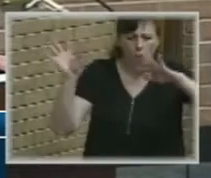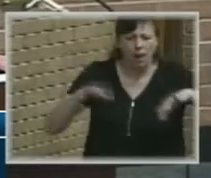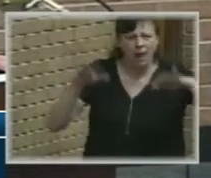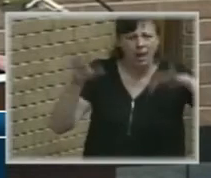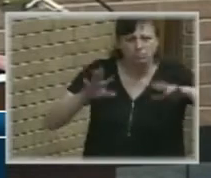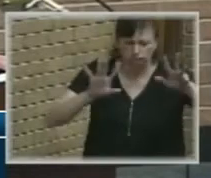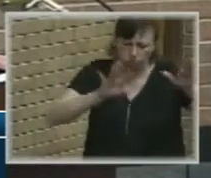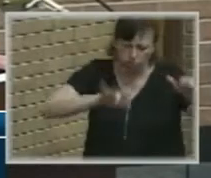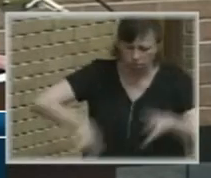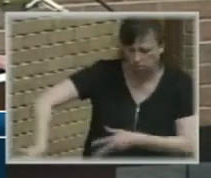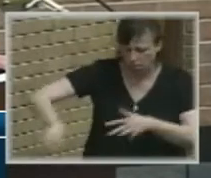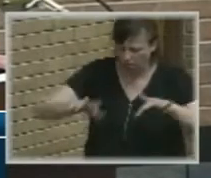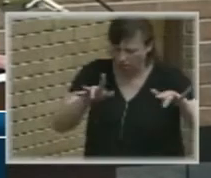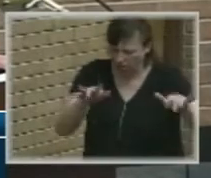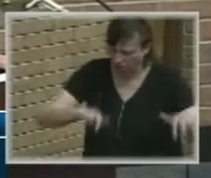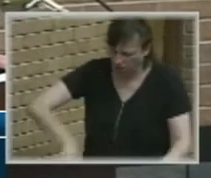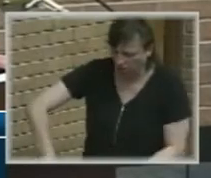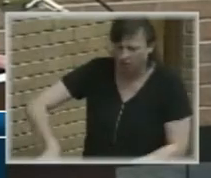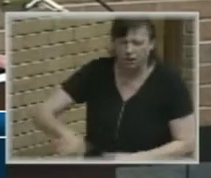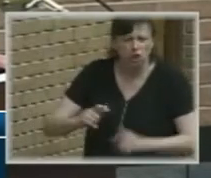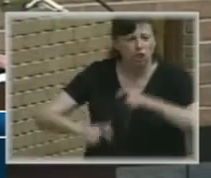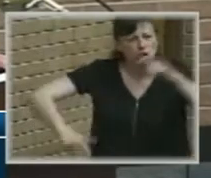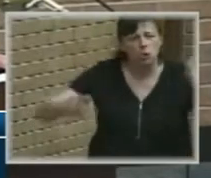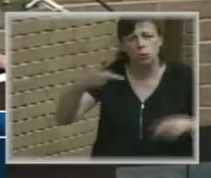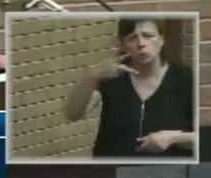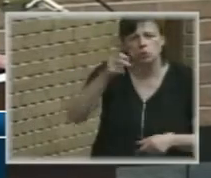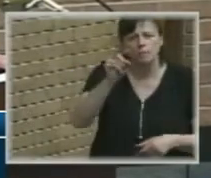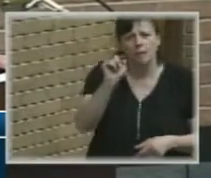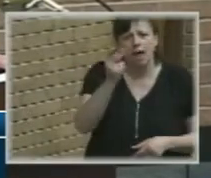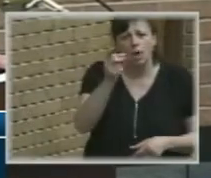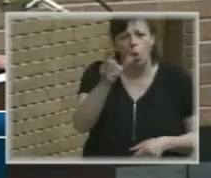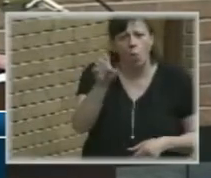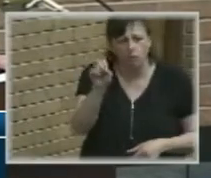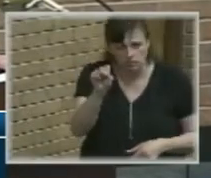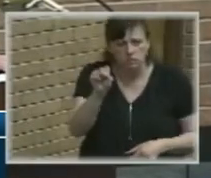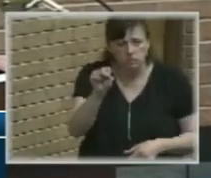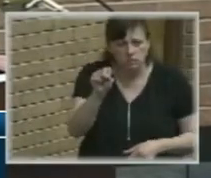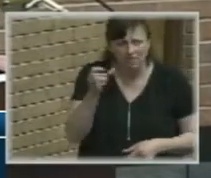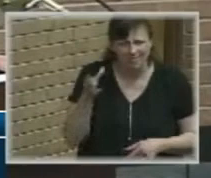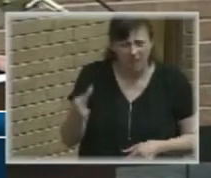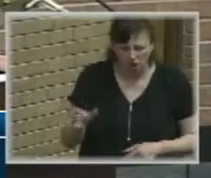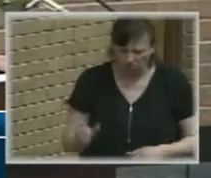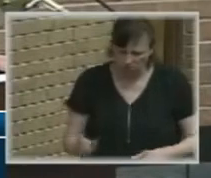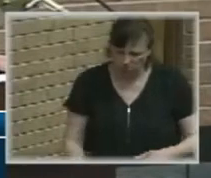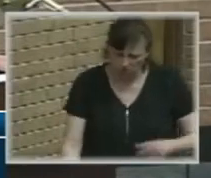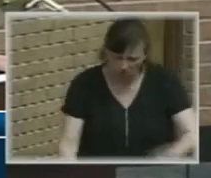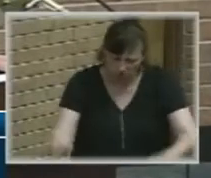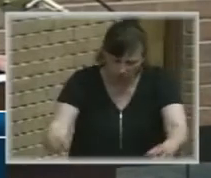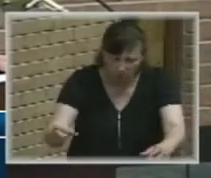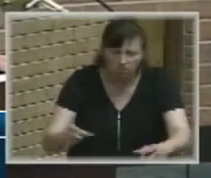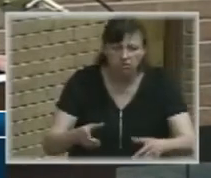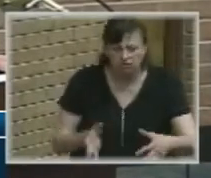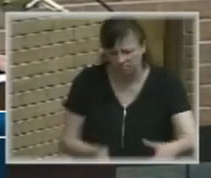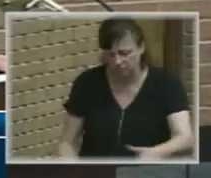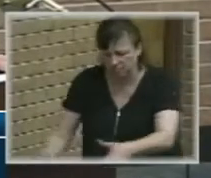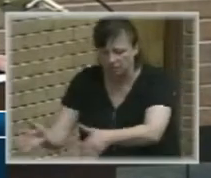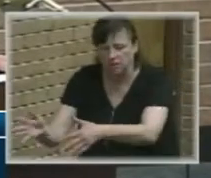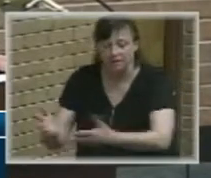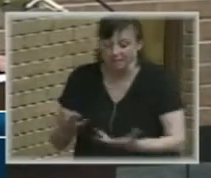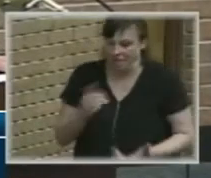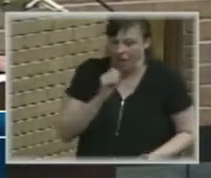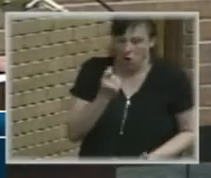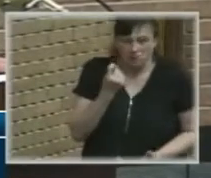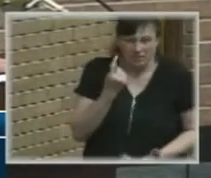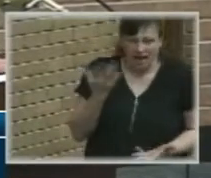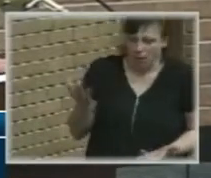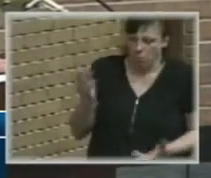Lodge. There's huge potholes there. I can tell you my coffee habits. I hit them all the time. But I don't understand why they